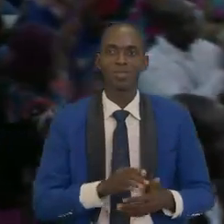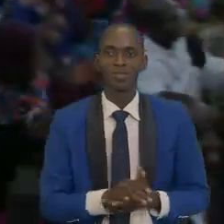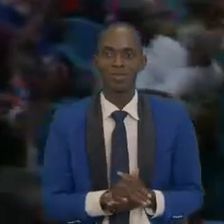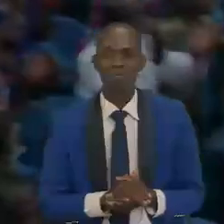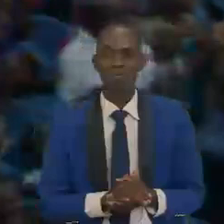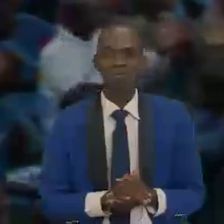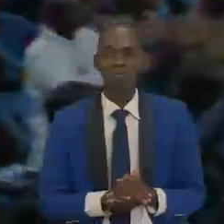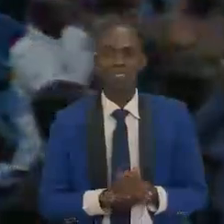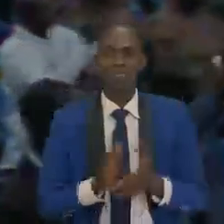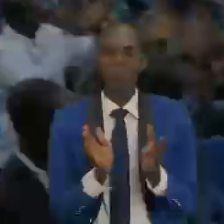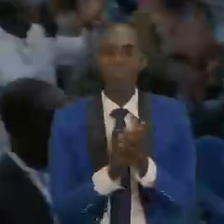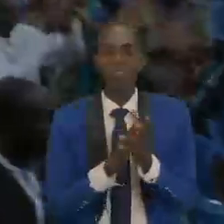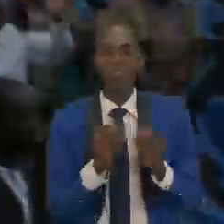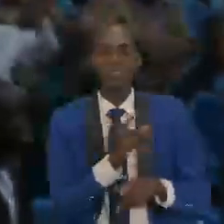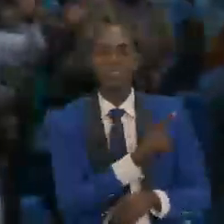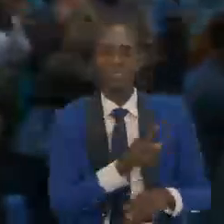Praise the Lord.